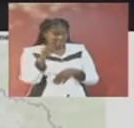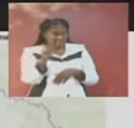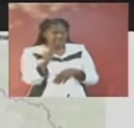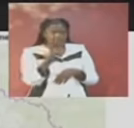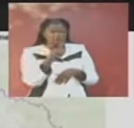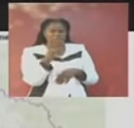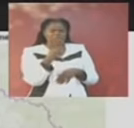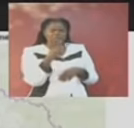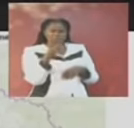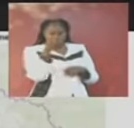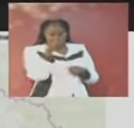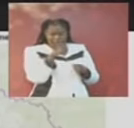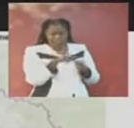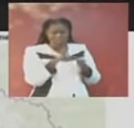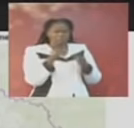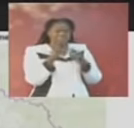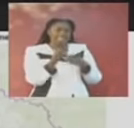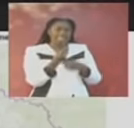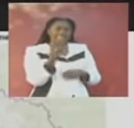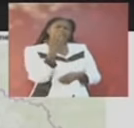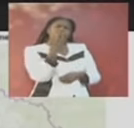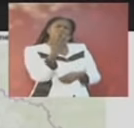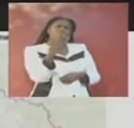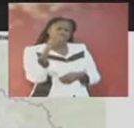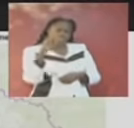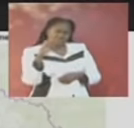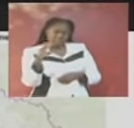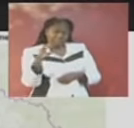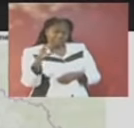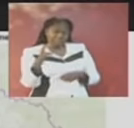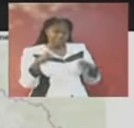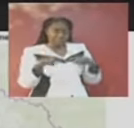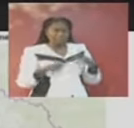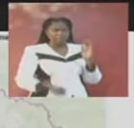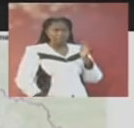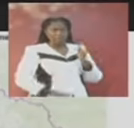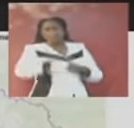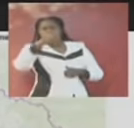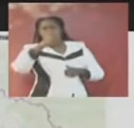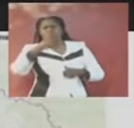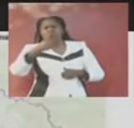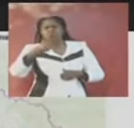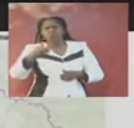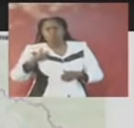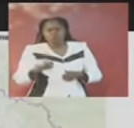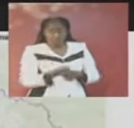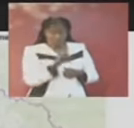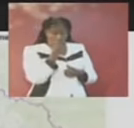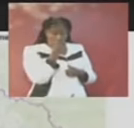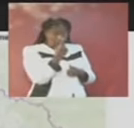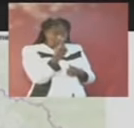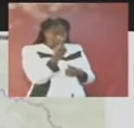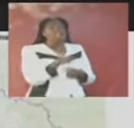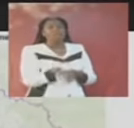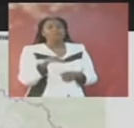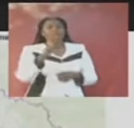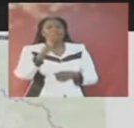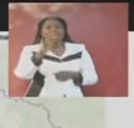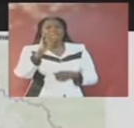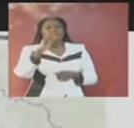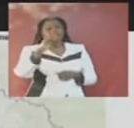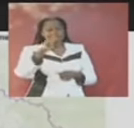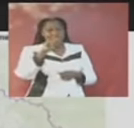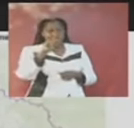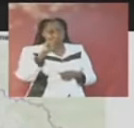which had recorded the highest number of new cases, one of which was County Victoria, the others